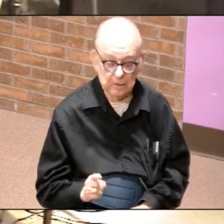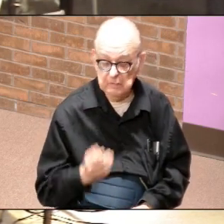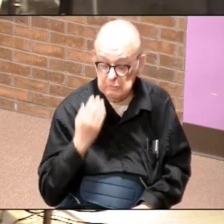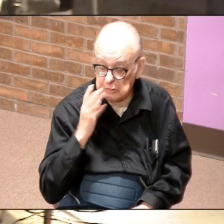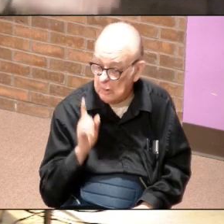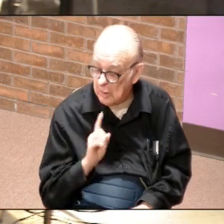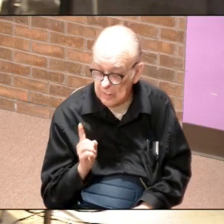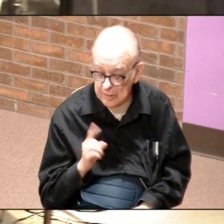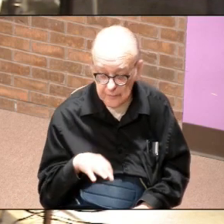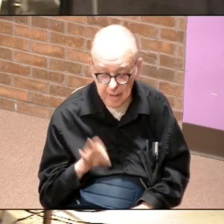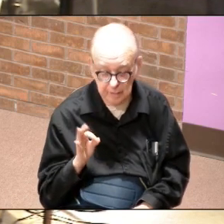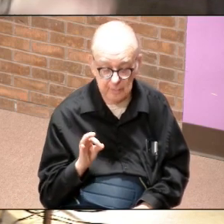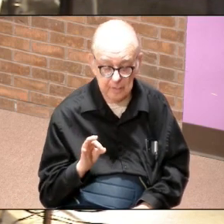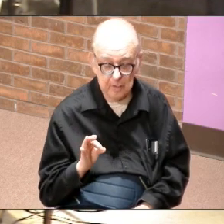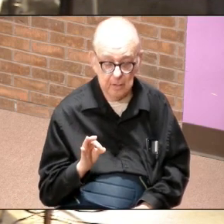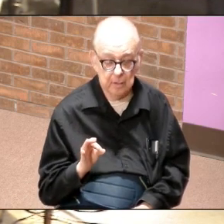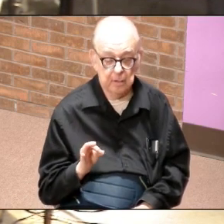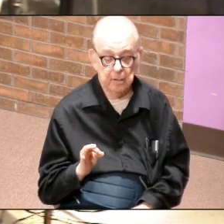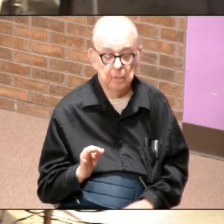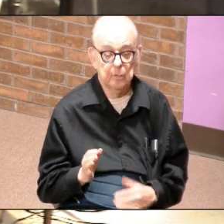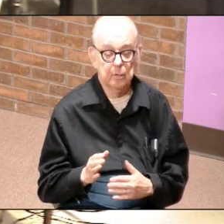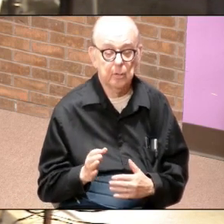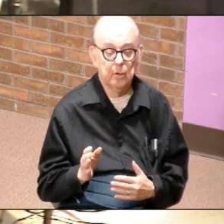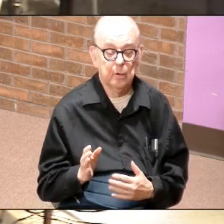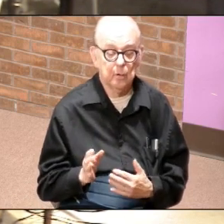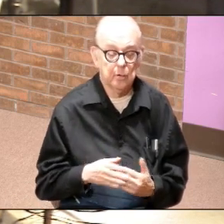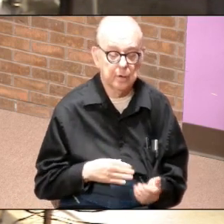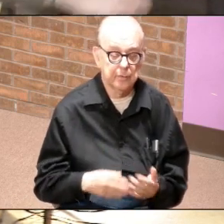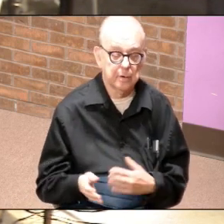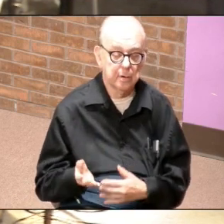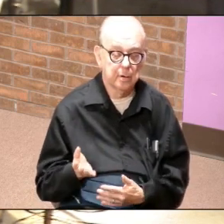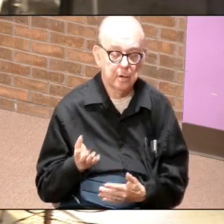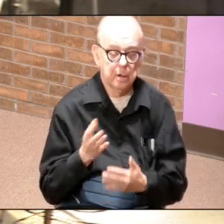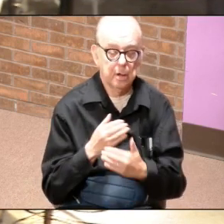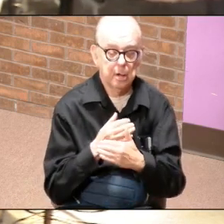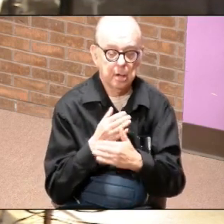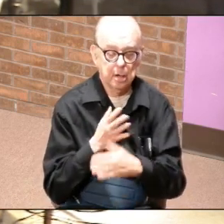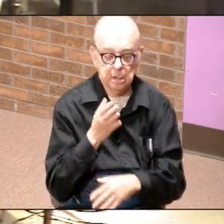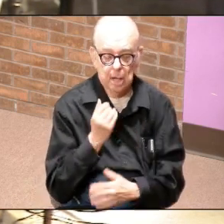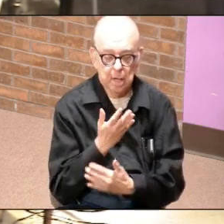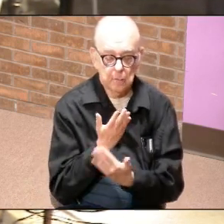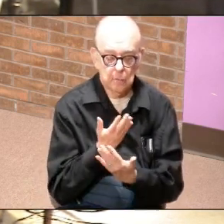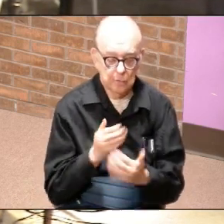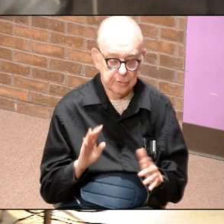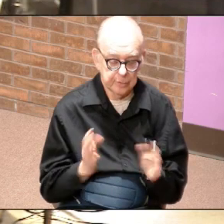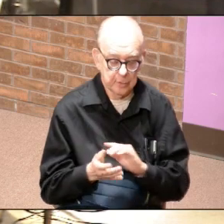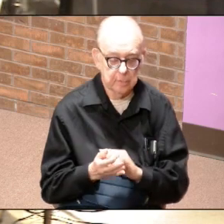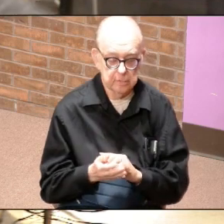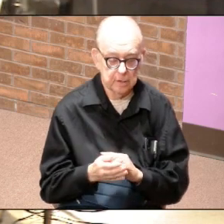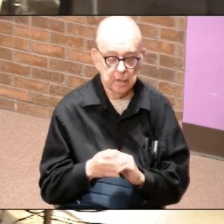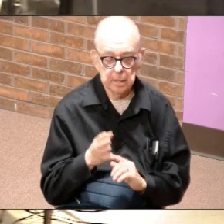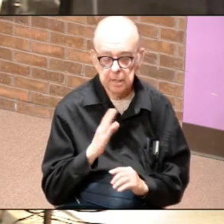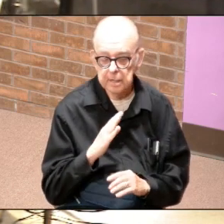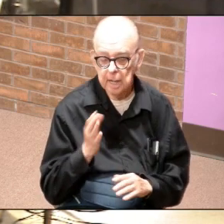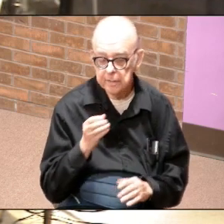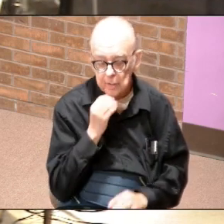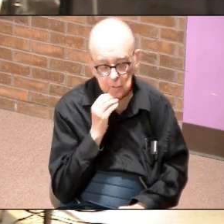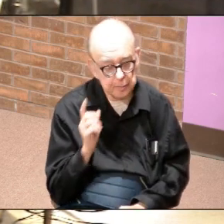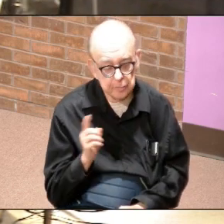no clue. It can be wherever God wants it to be. Why? Because he owns it all. So where is God's home?